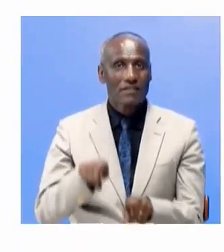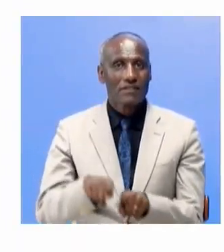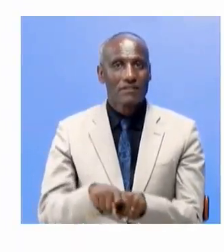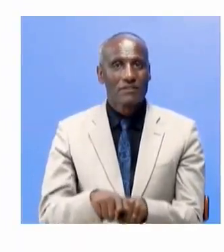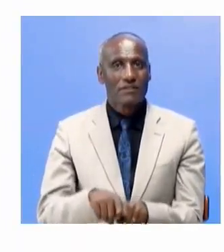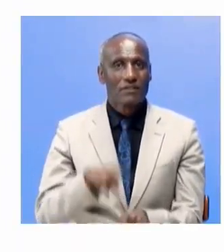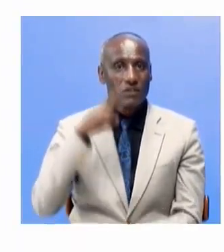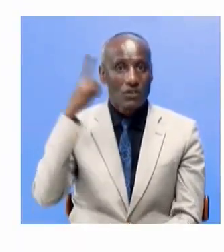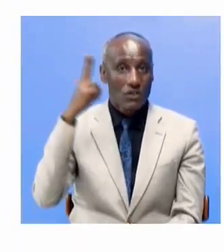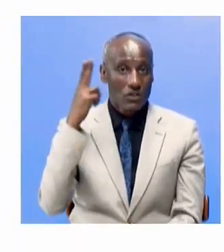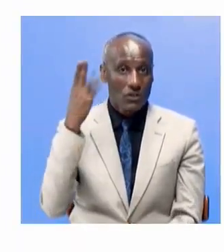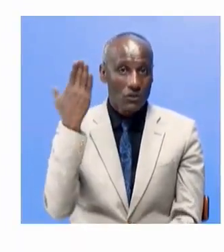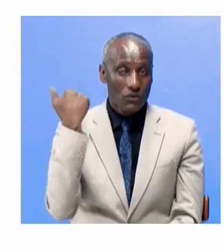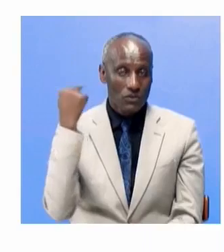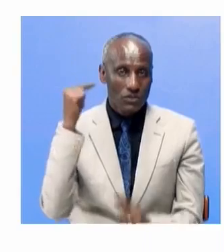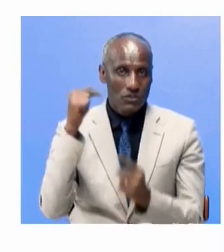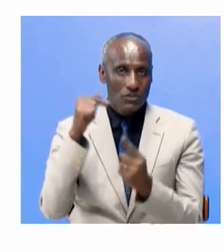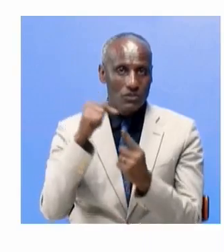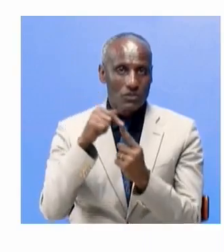used to